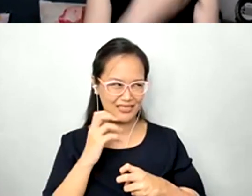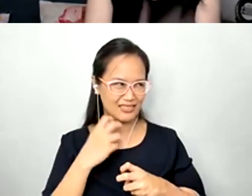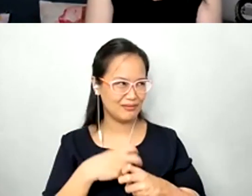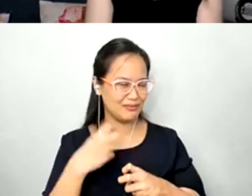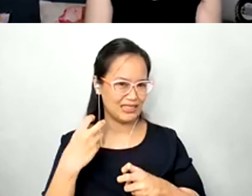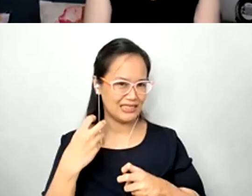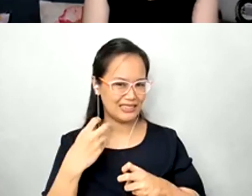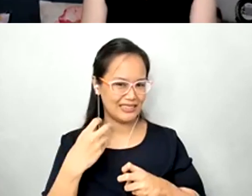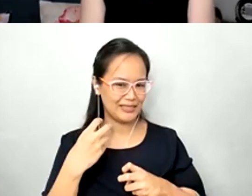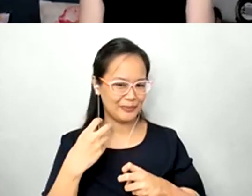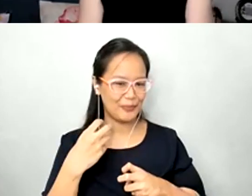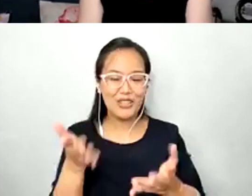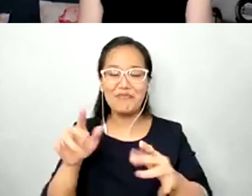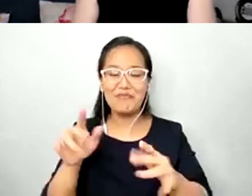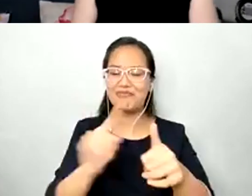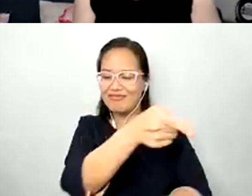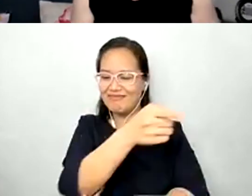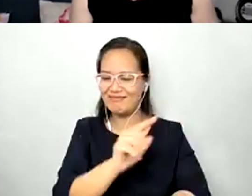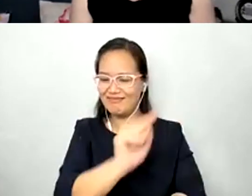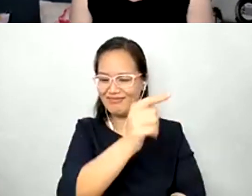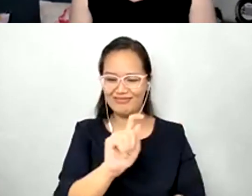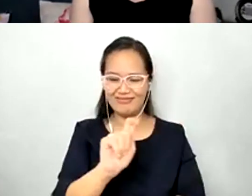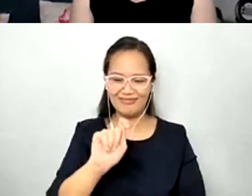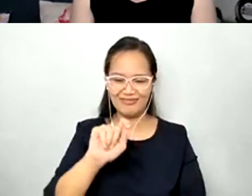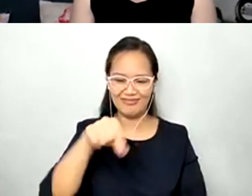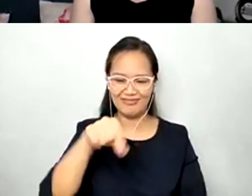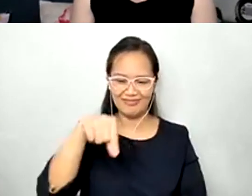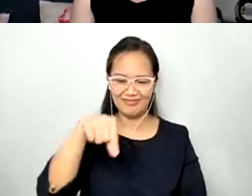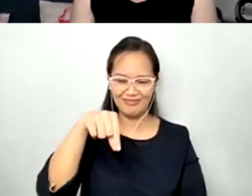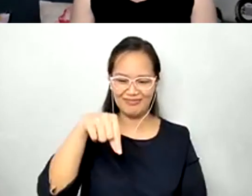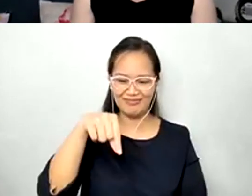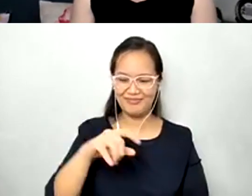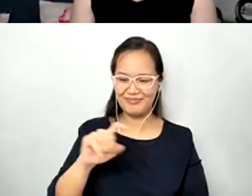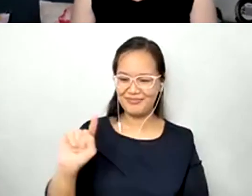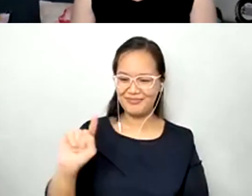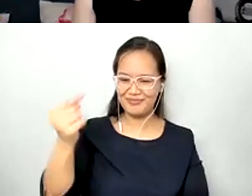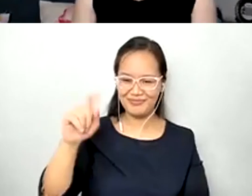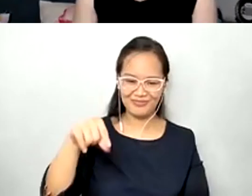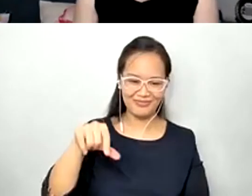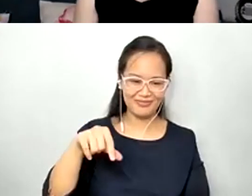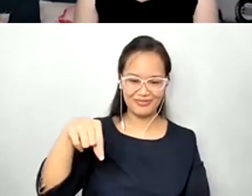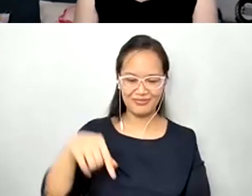Maybe we'll let Sir TQ answer first. Yes. Sir TQ.